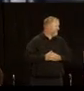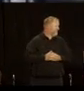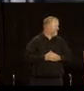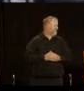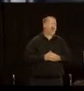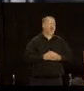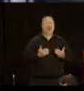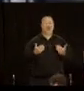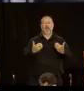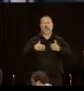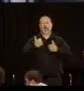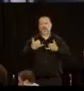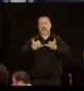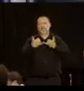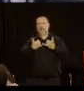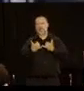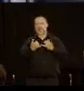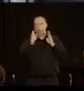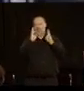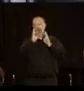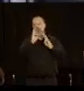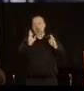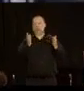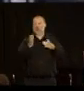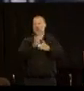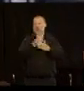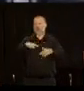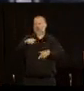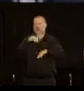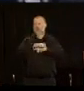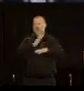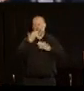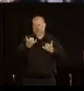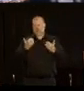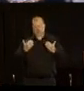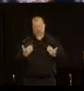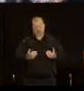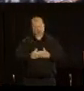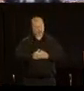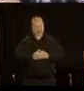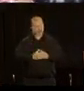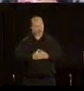So we have some other awards and honors that we're going to share with you tonight.